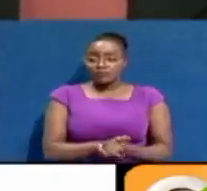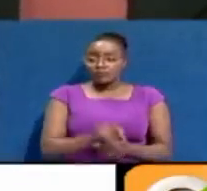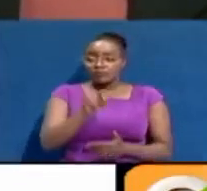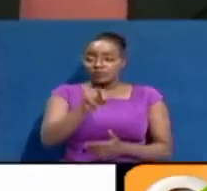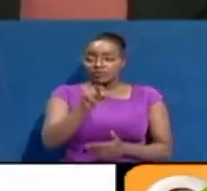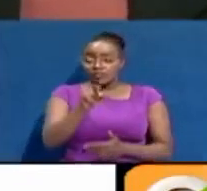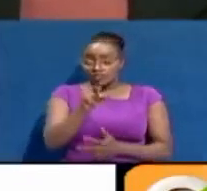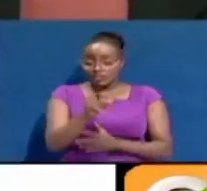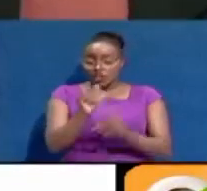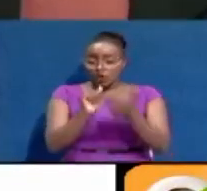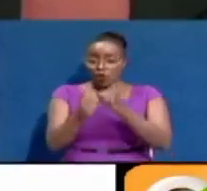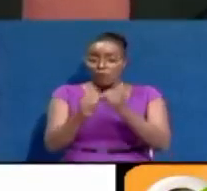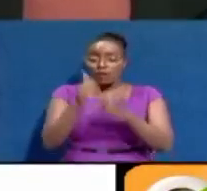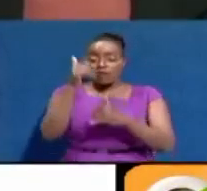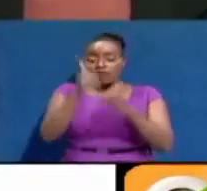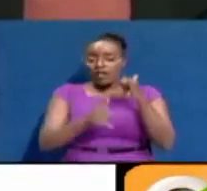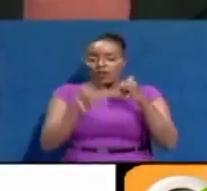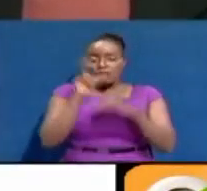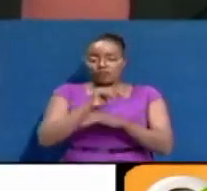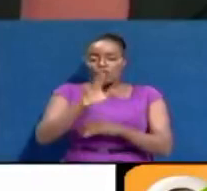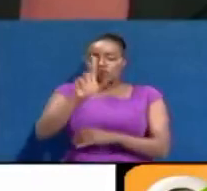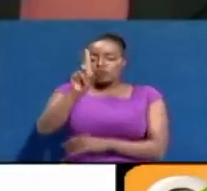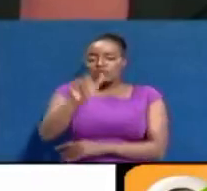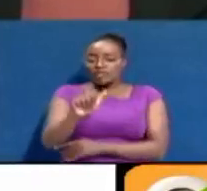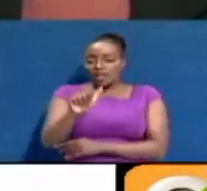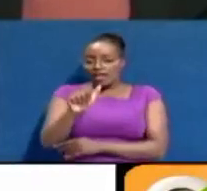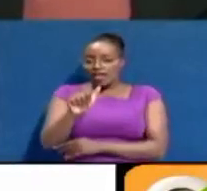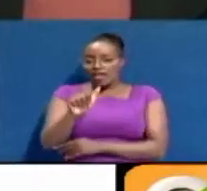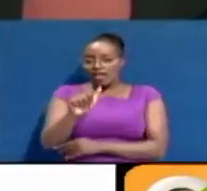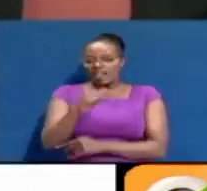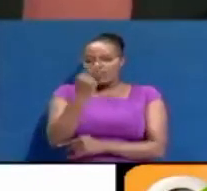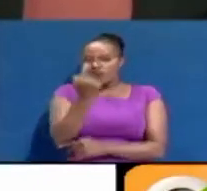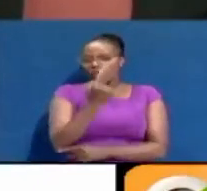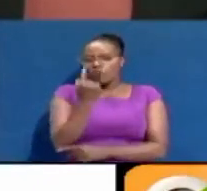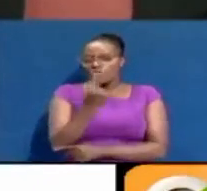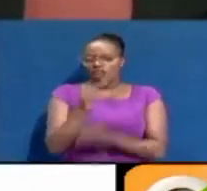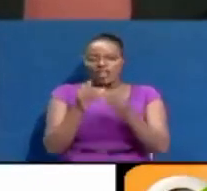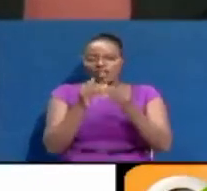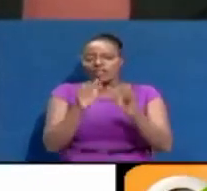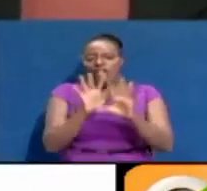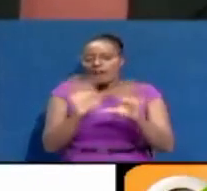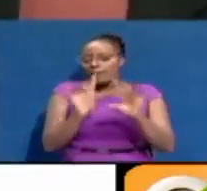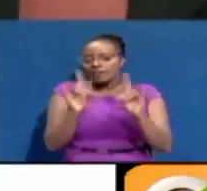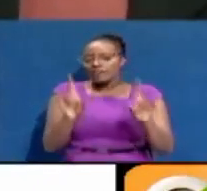this race been called, or is the UDA candidate just leading?